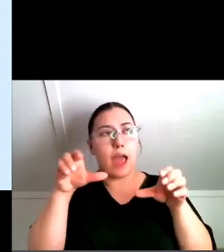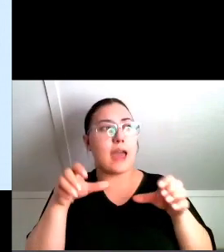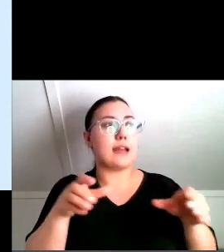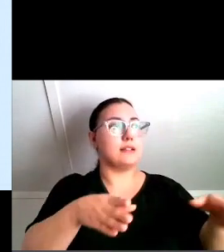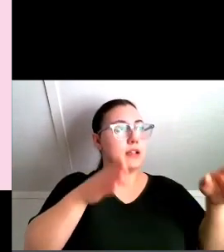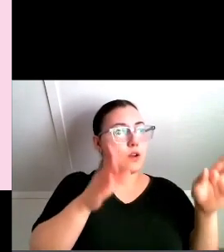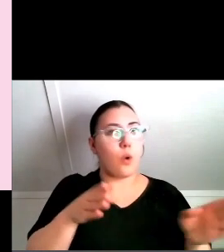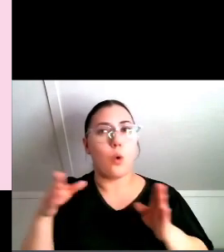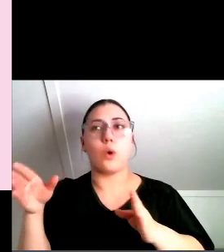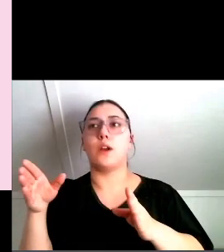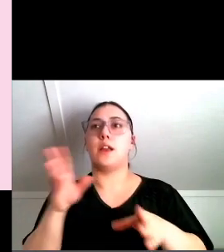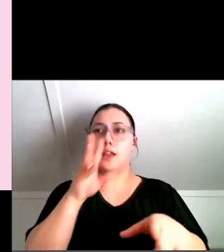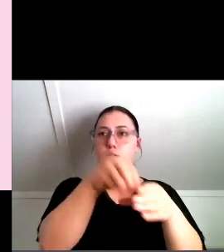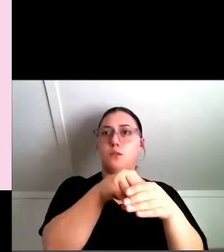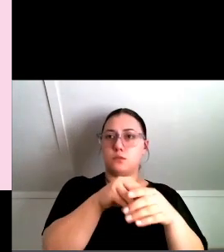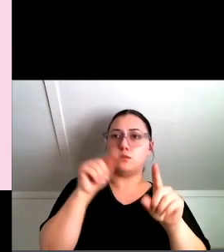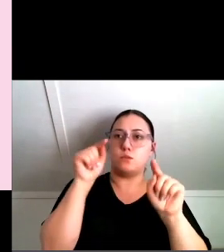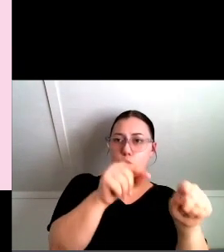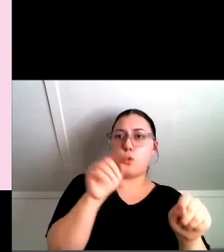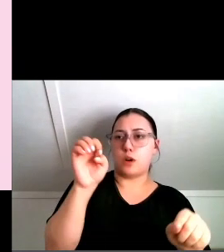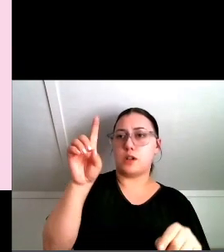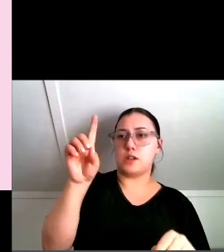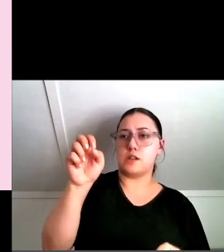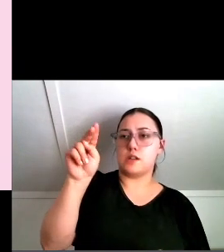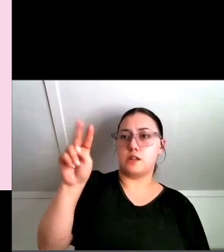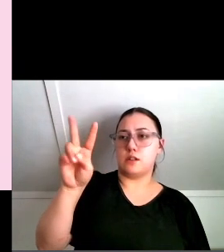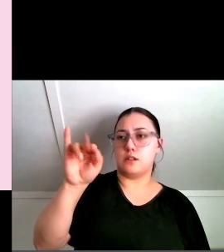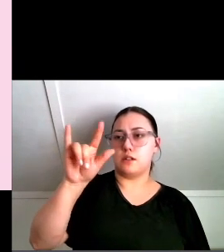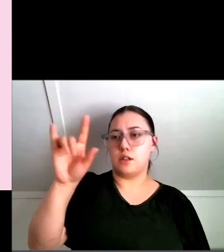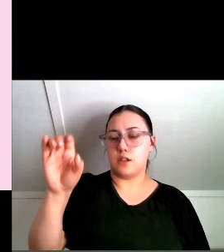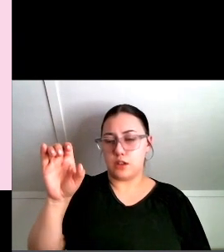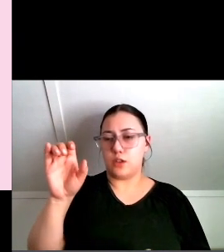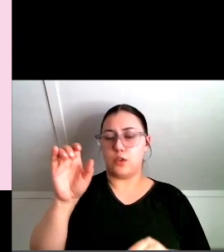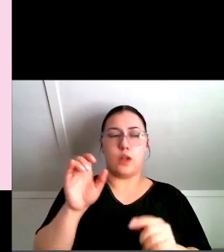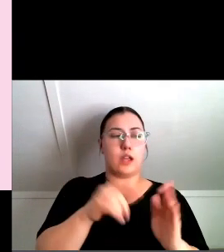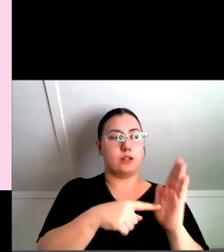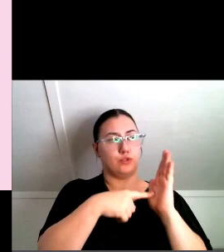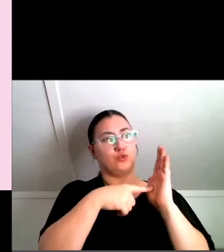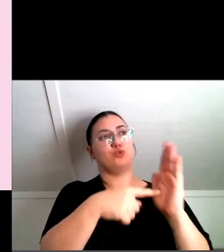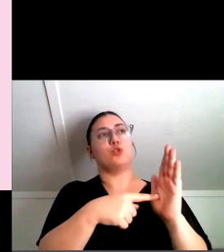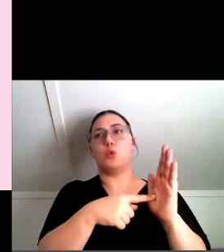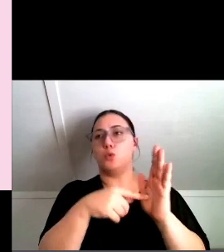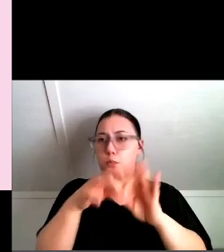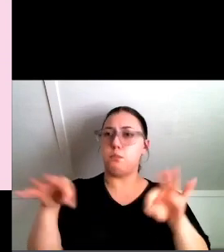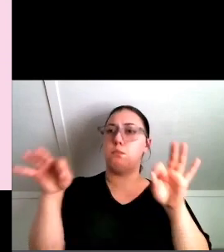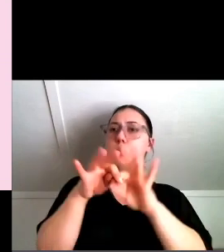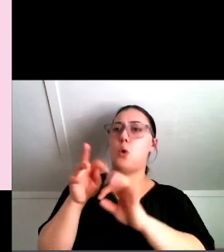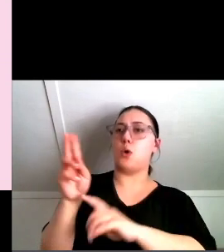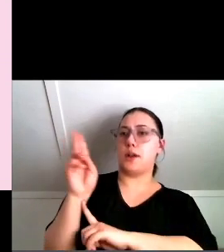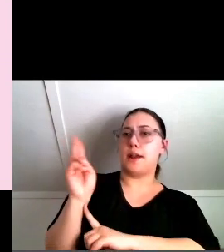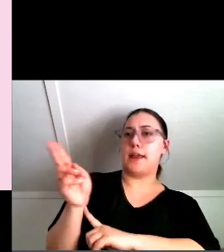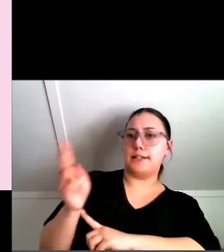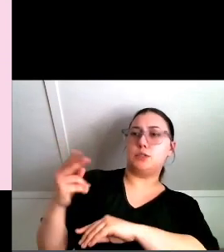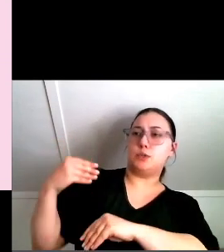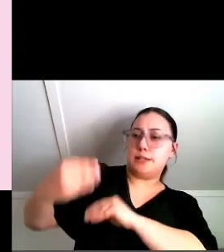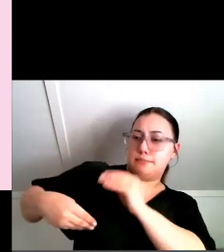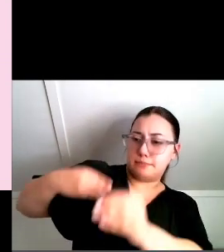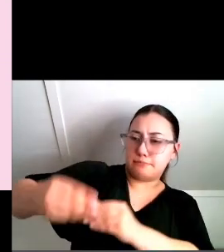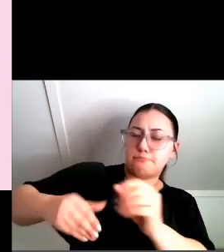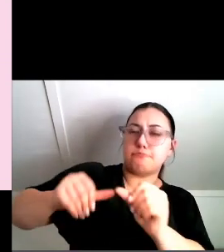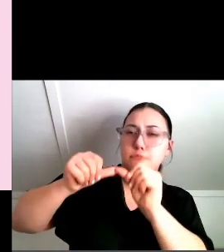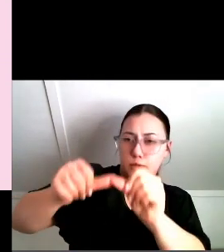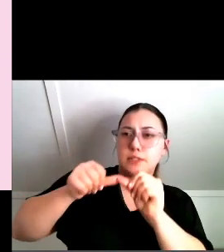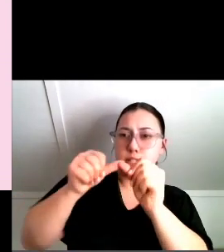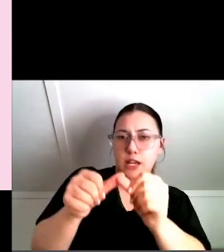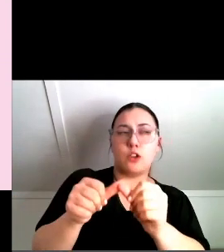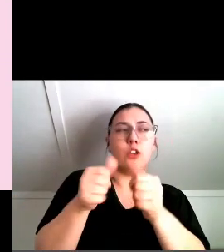important sort of part of the legacy that drives the contemporary activism that's associated with trying to